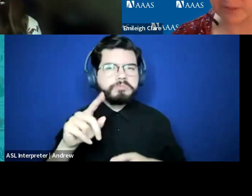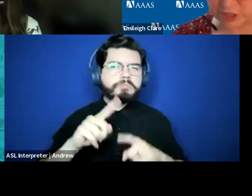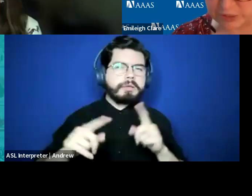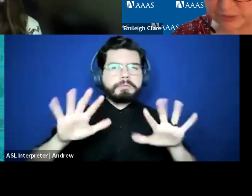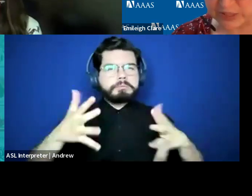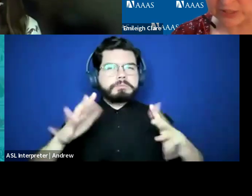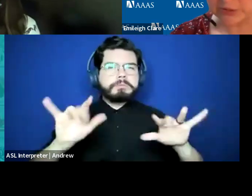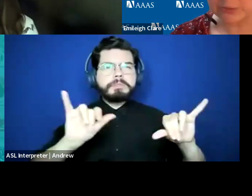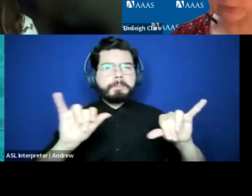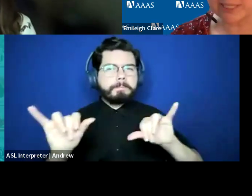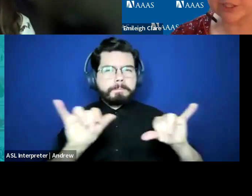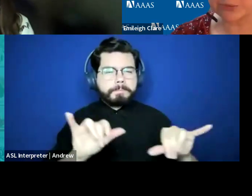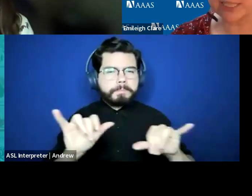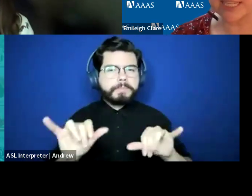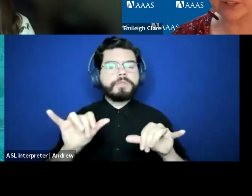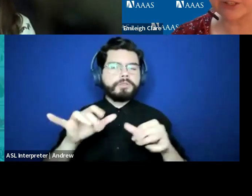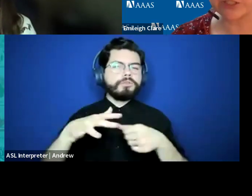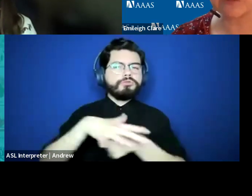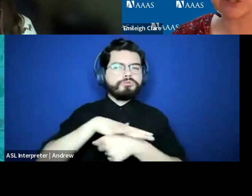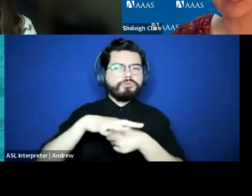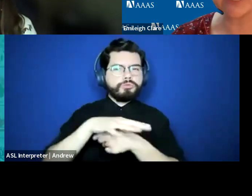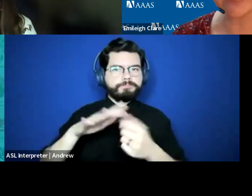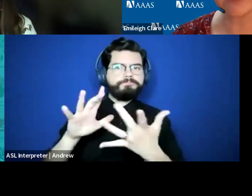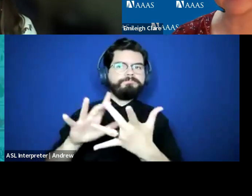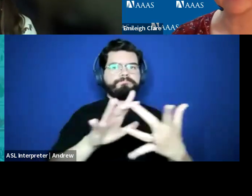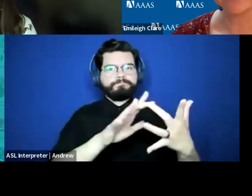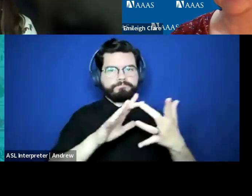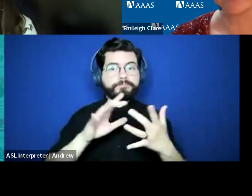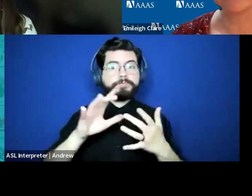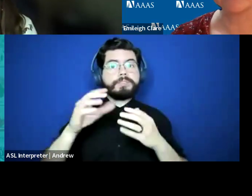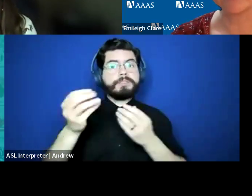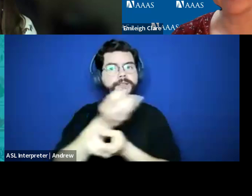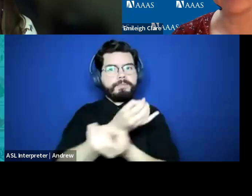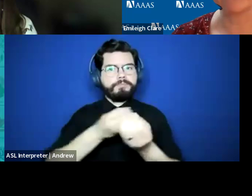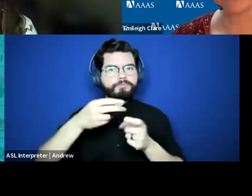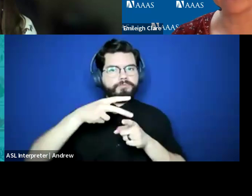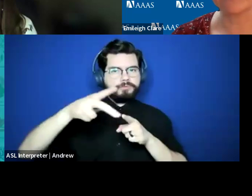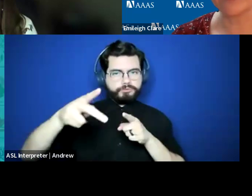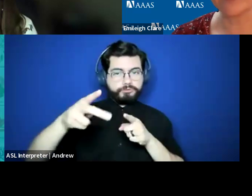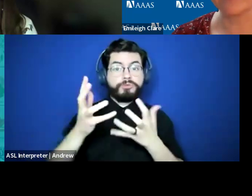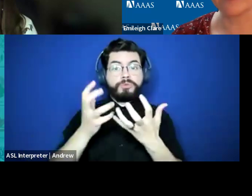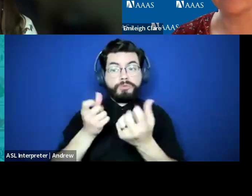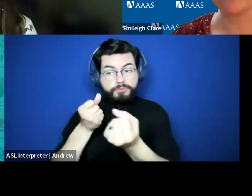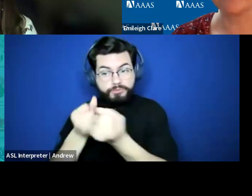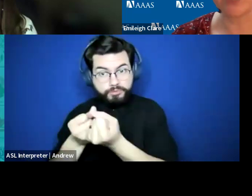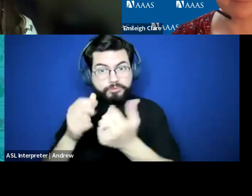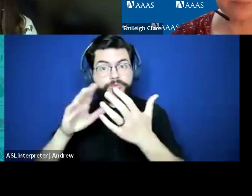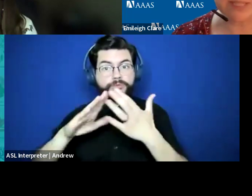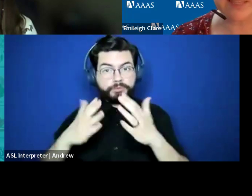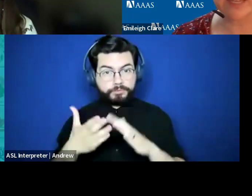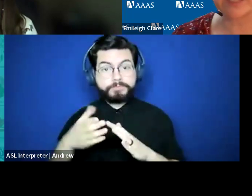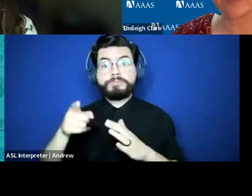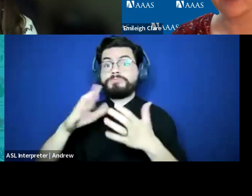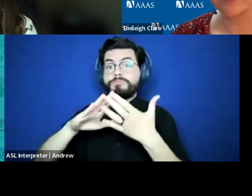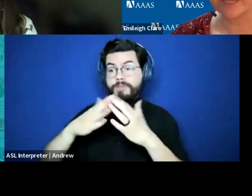of STEM professionals who want to work together to serve their community and, help solve community